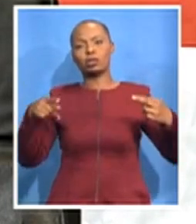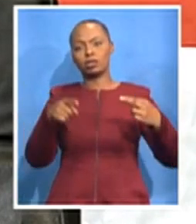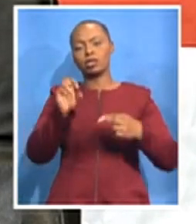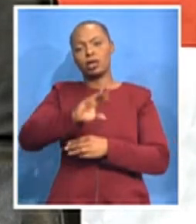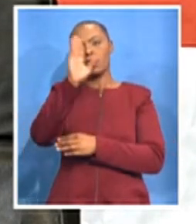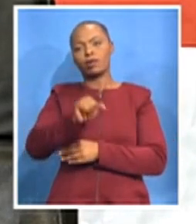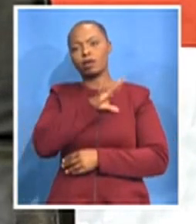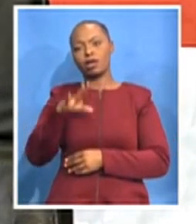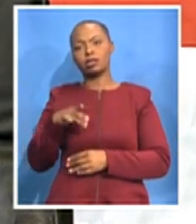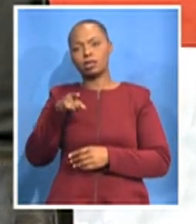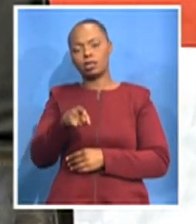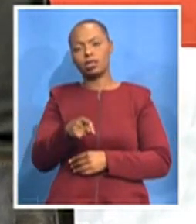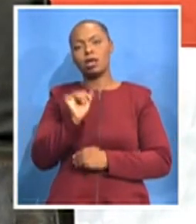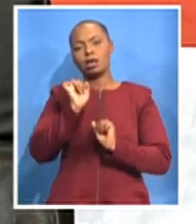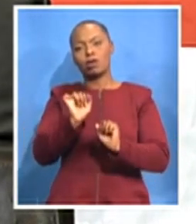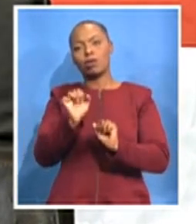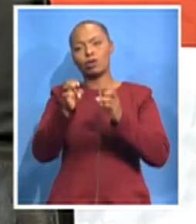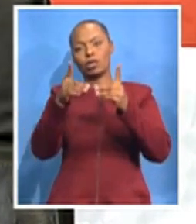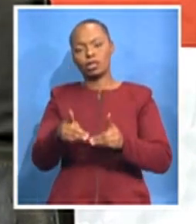Educators. Report number 12,